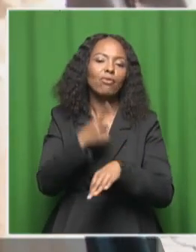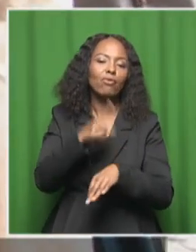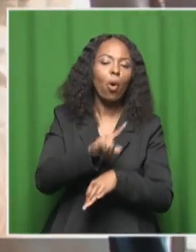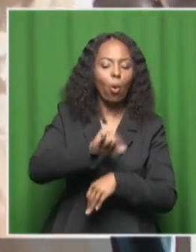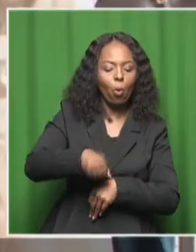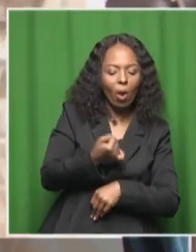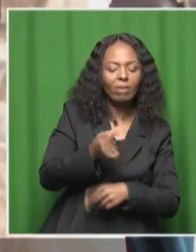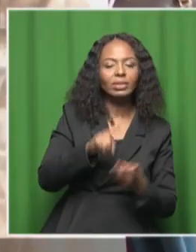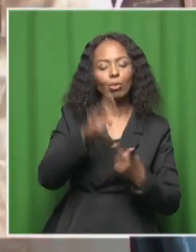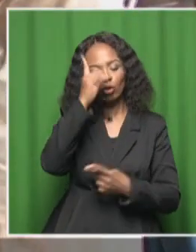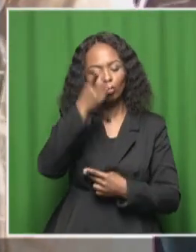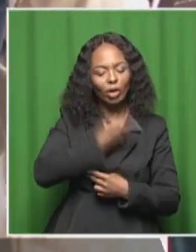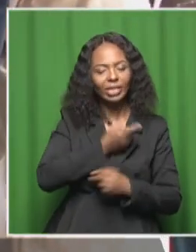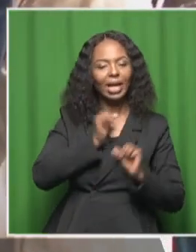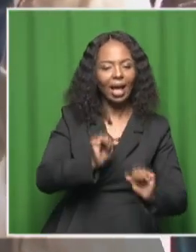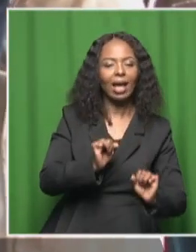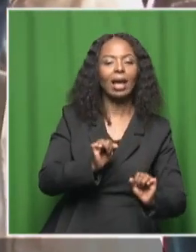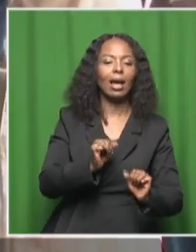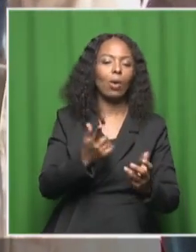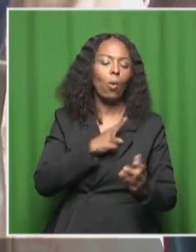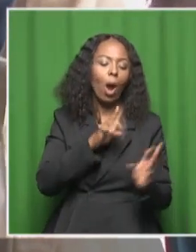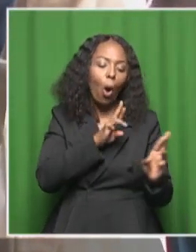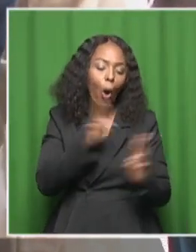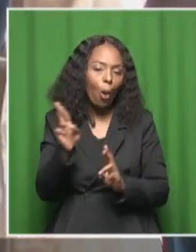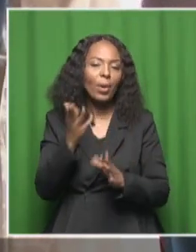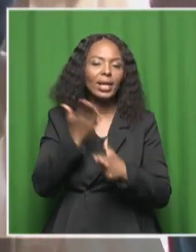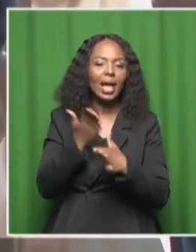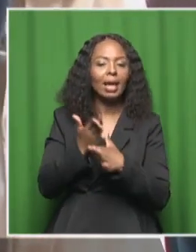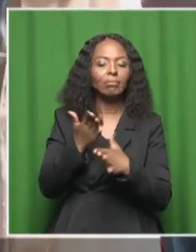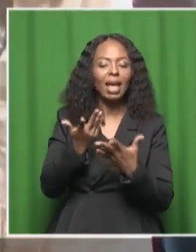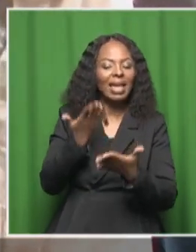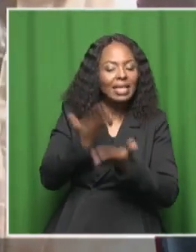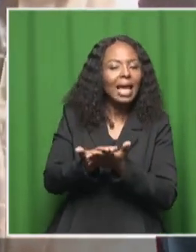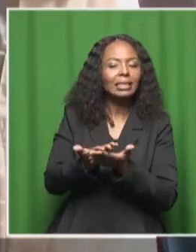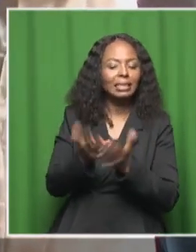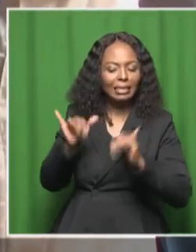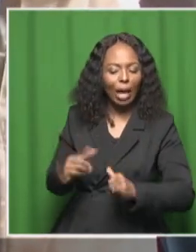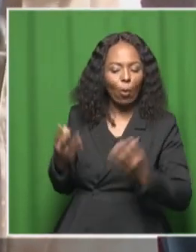because they were still hoping possibly to spend a lot more time with him. They